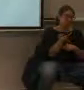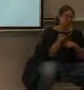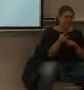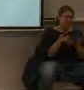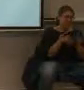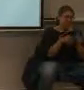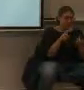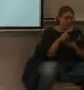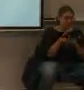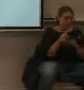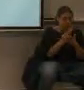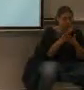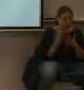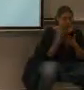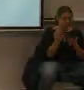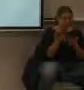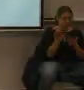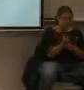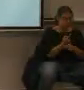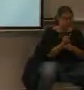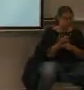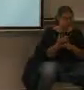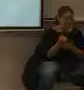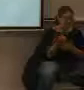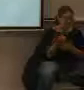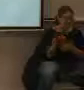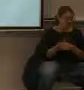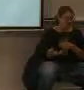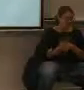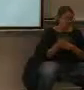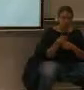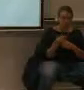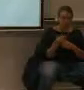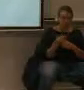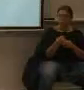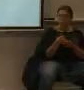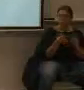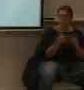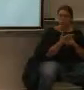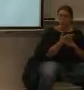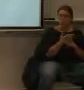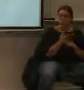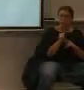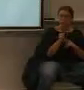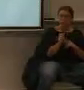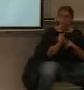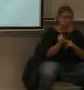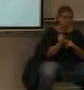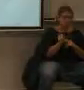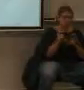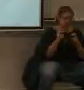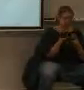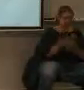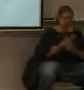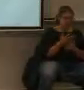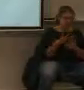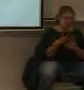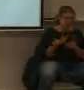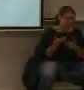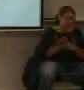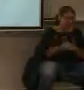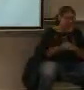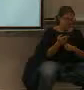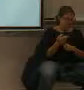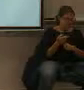And then just as part of the routine, they collected all these fish and ran them through lab that just analyzed everything, and they were getting these